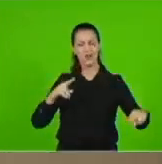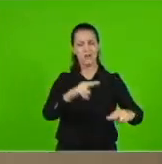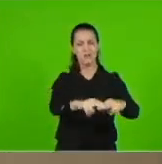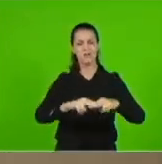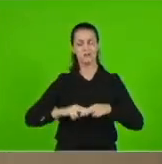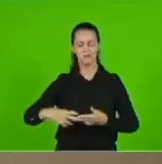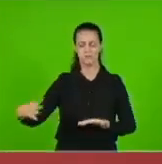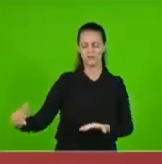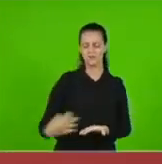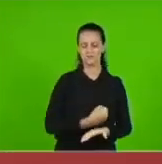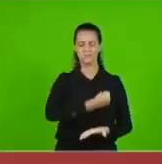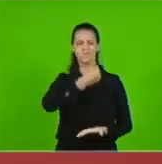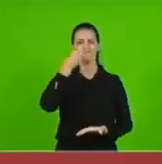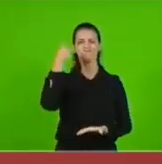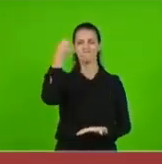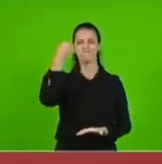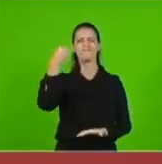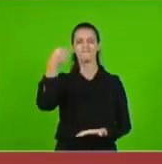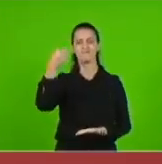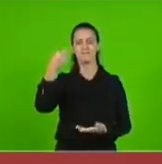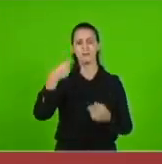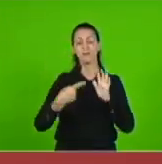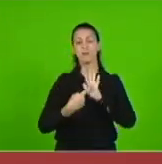to rapture the church.